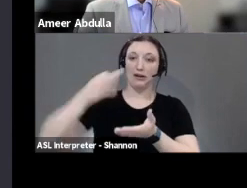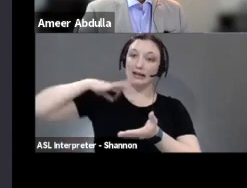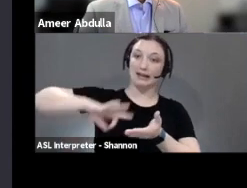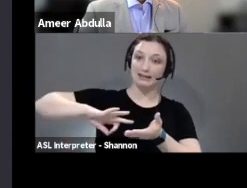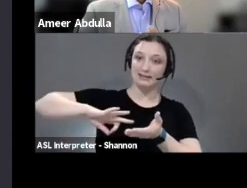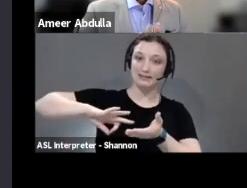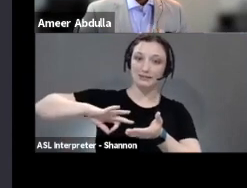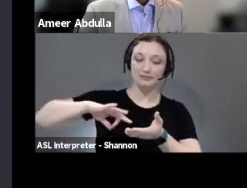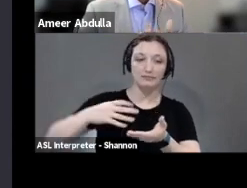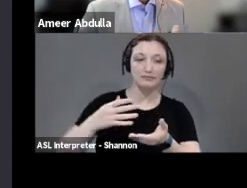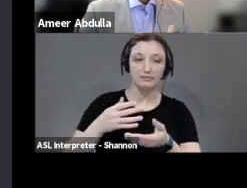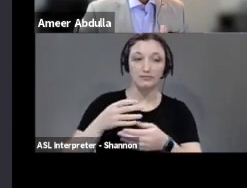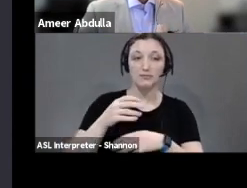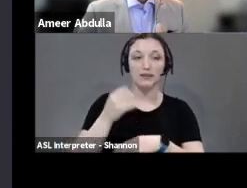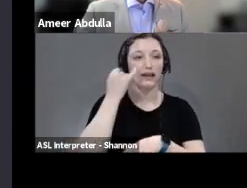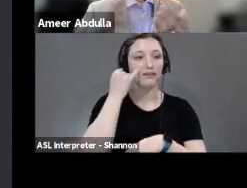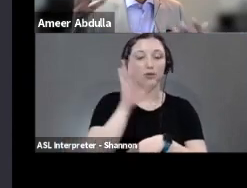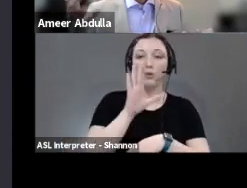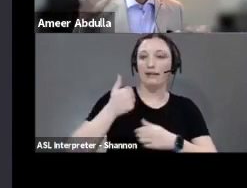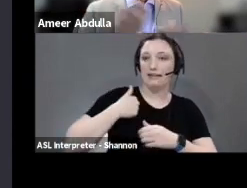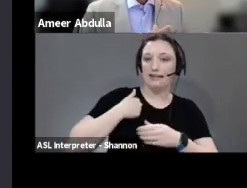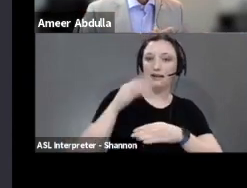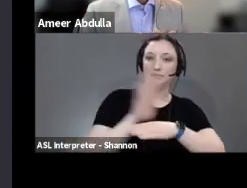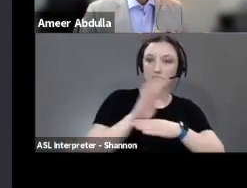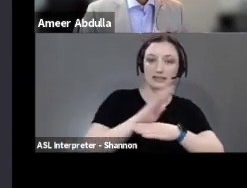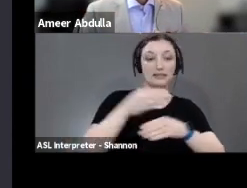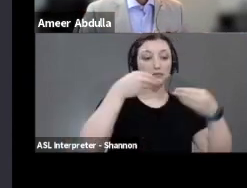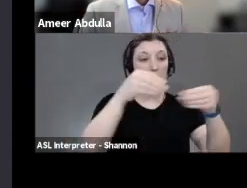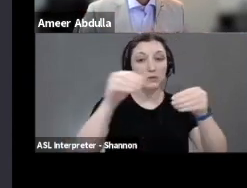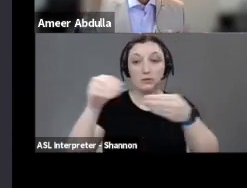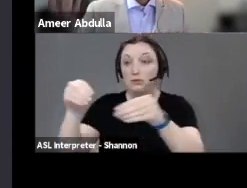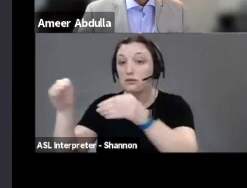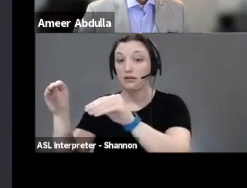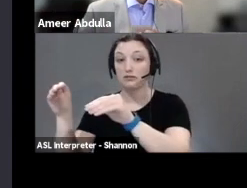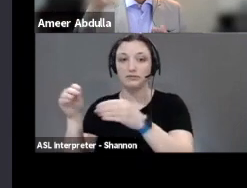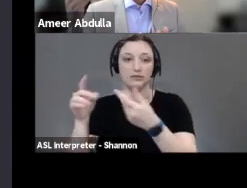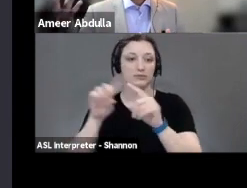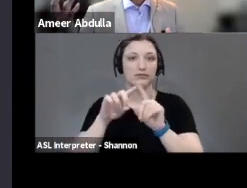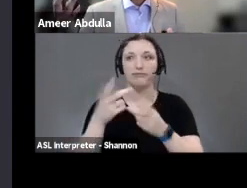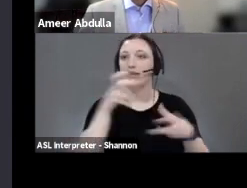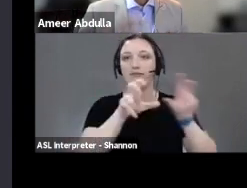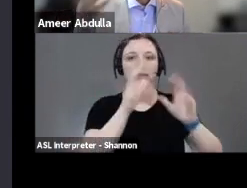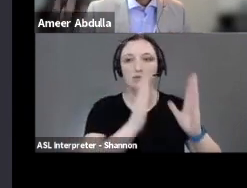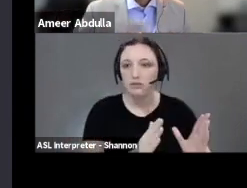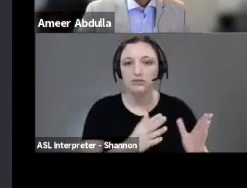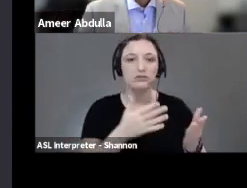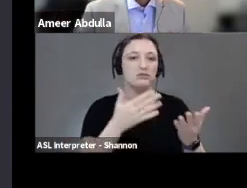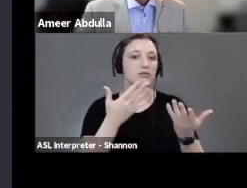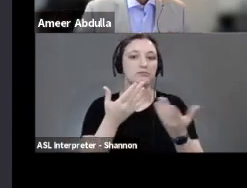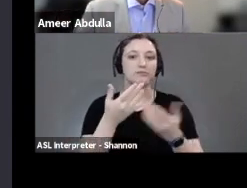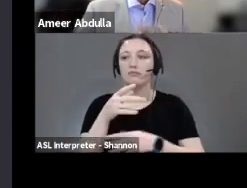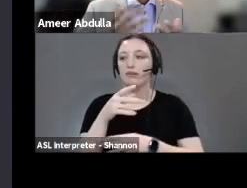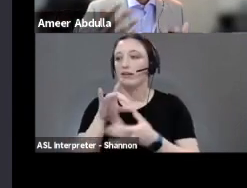shares of your Canadian business to a number of folks, so an investor on an exit or an